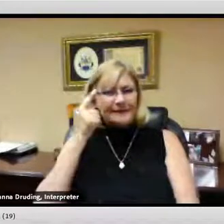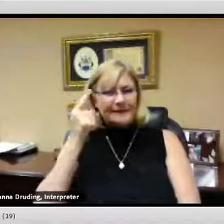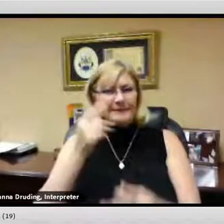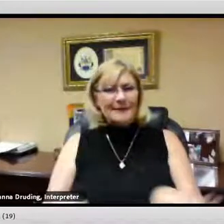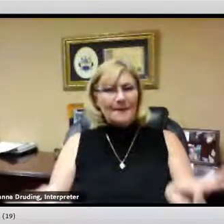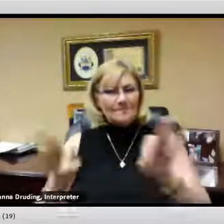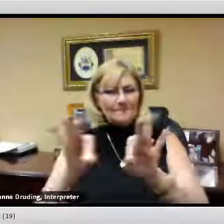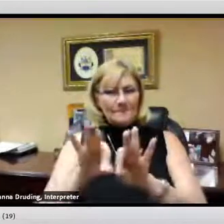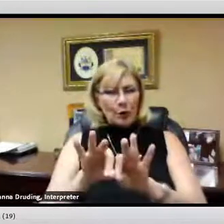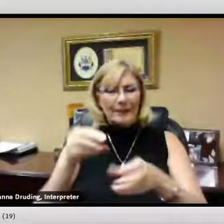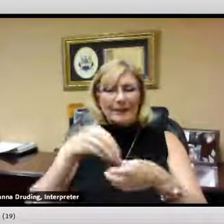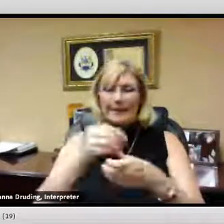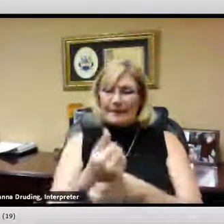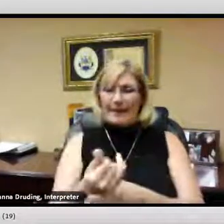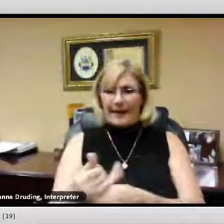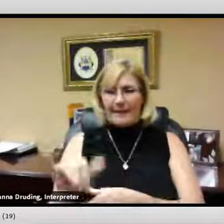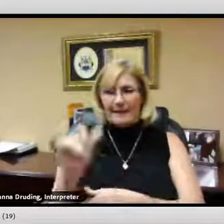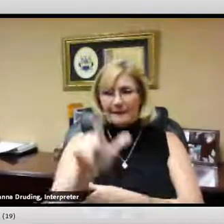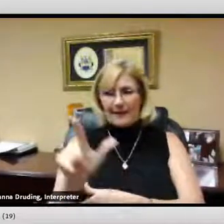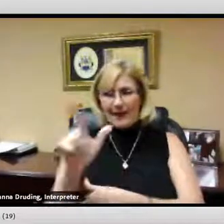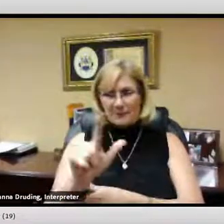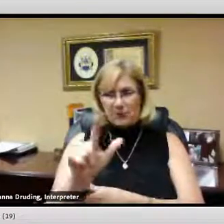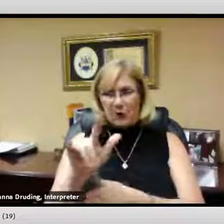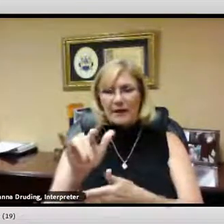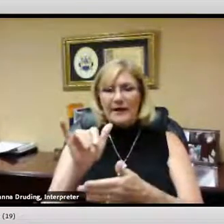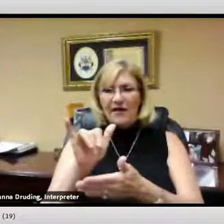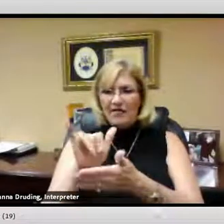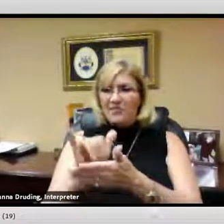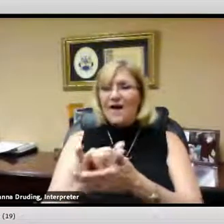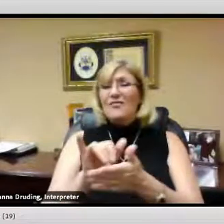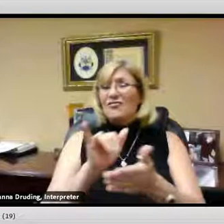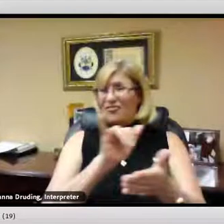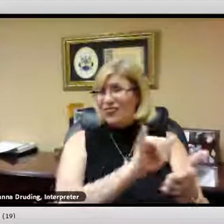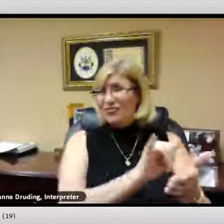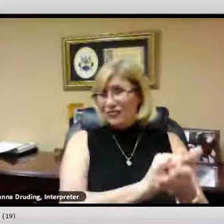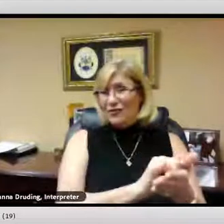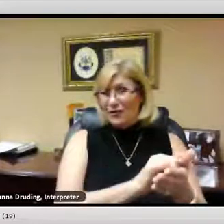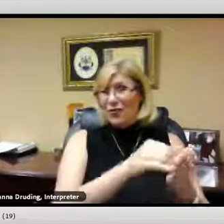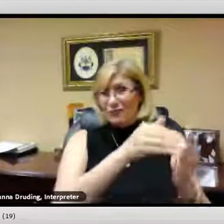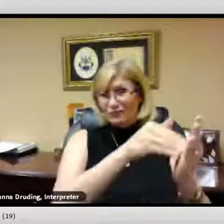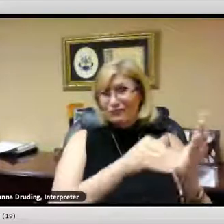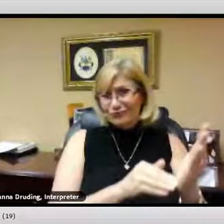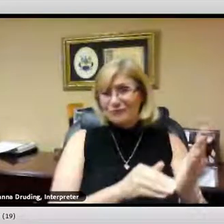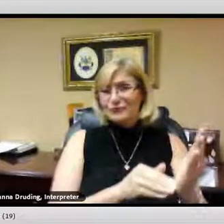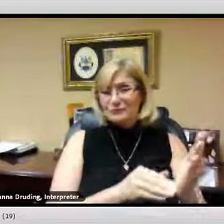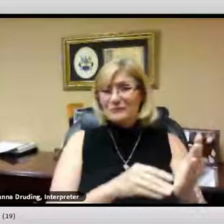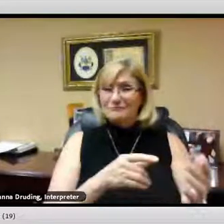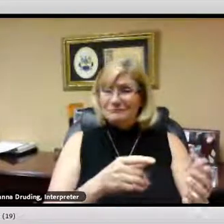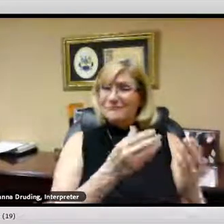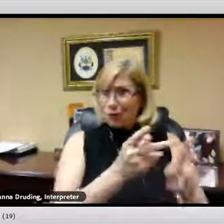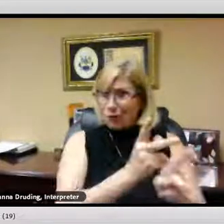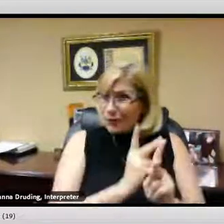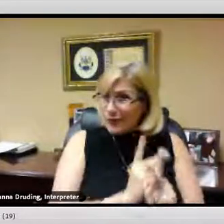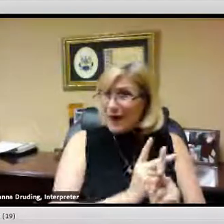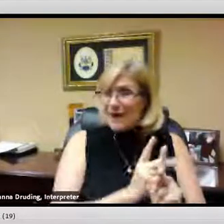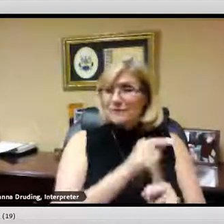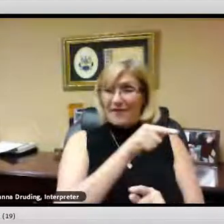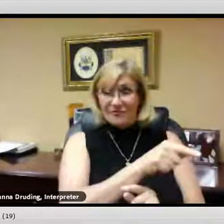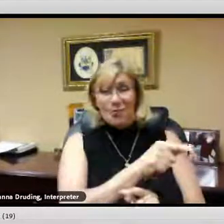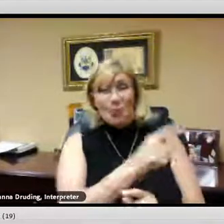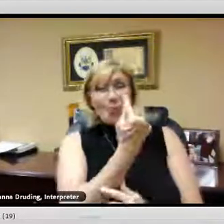important in any library that those records are kept and that one person is responsible for keeping those records. So even